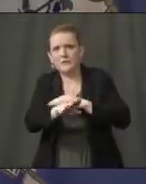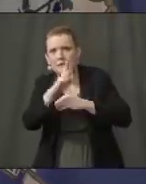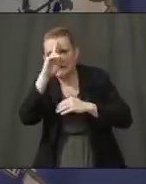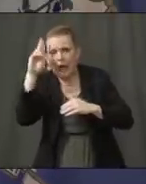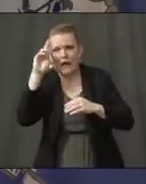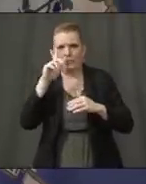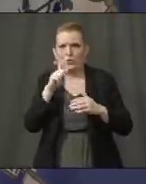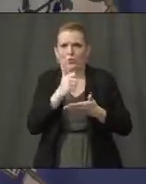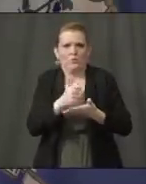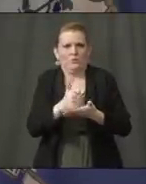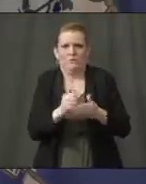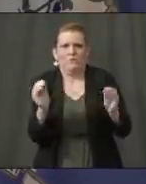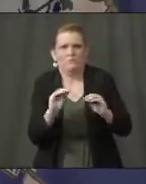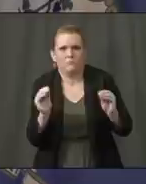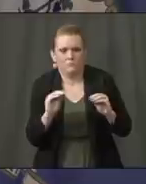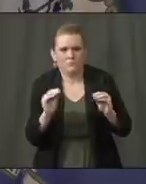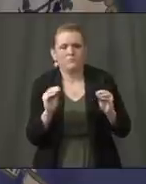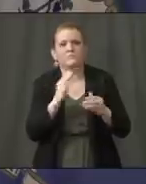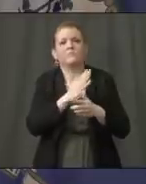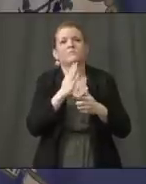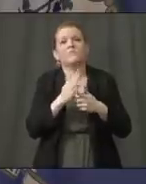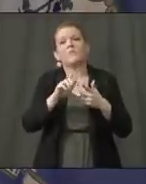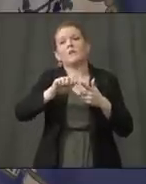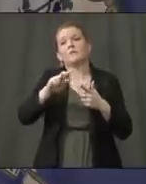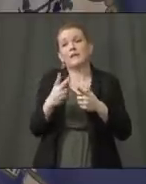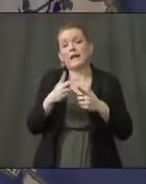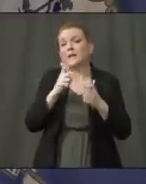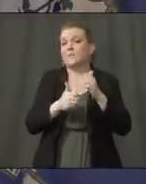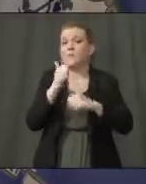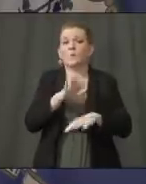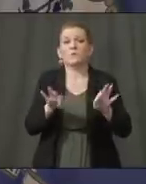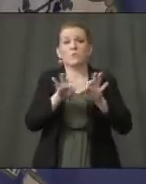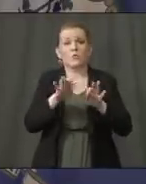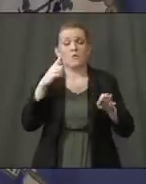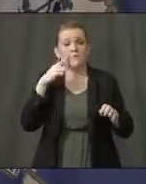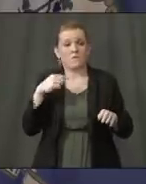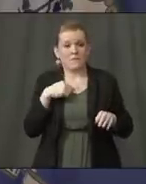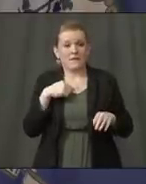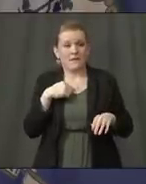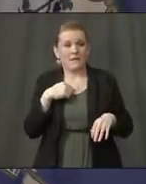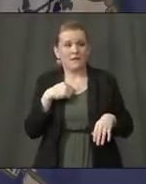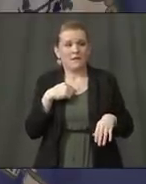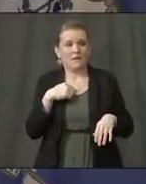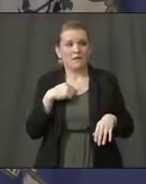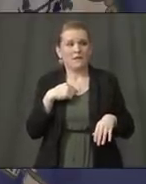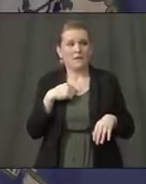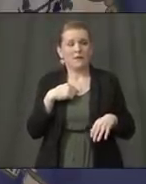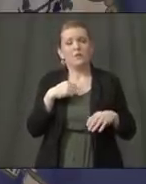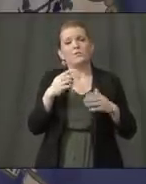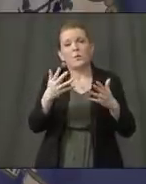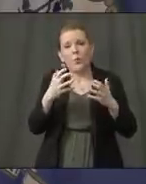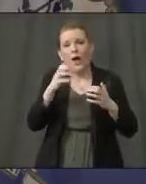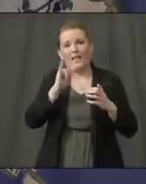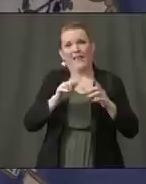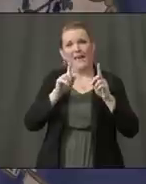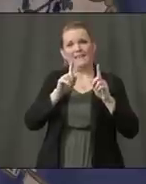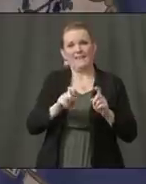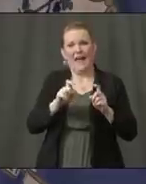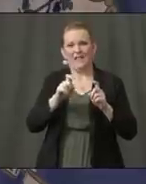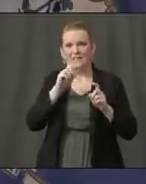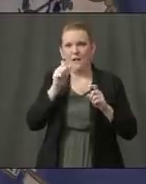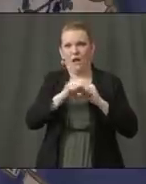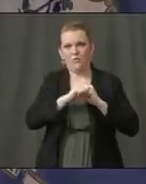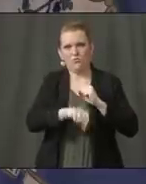community. The other thing that was really important to me was we get the faster test sequencing coming in, more